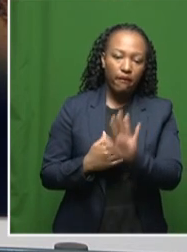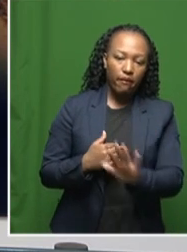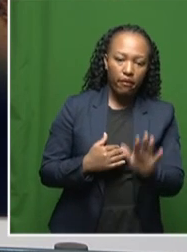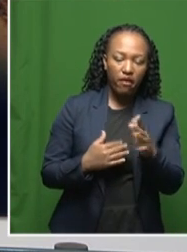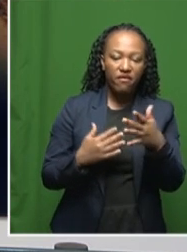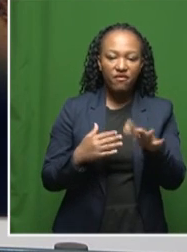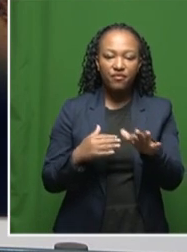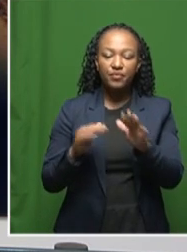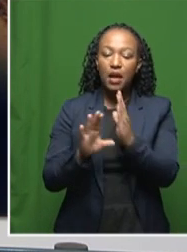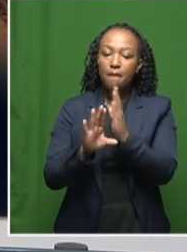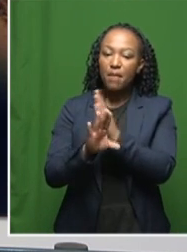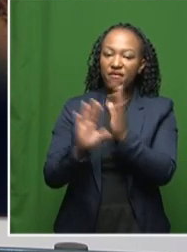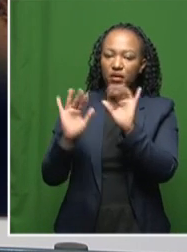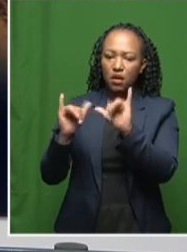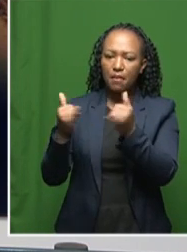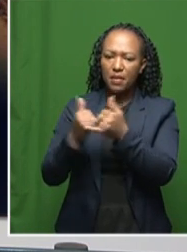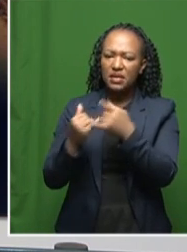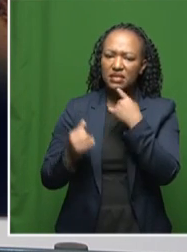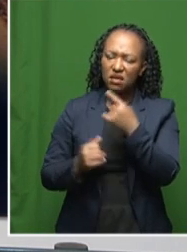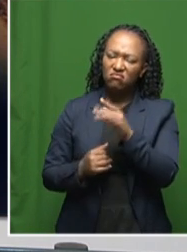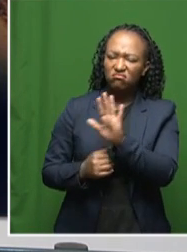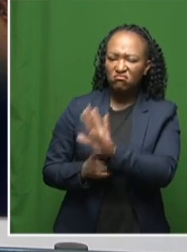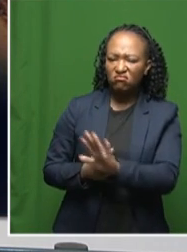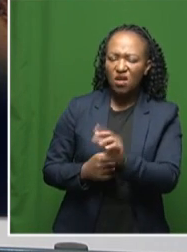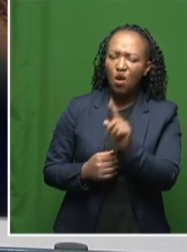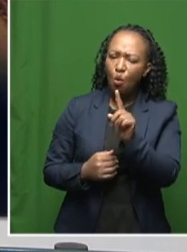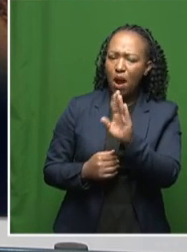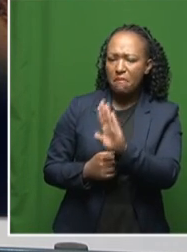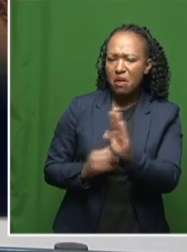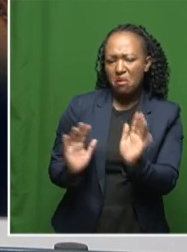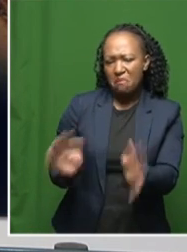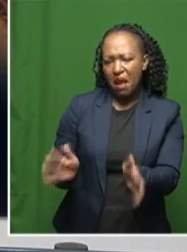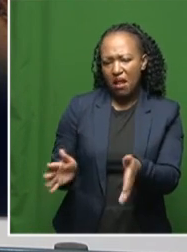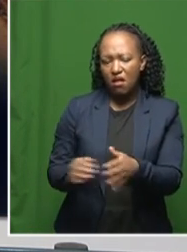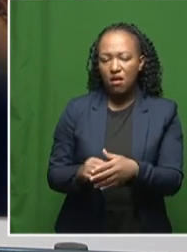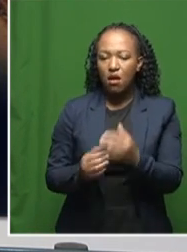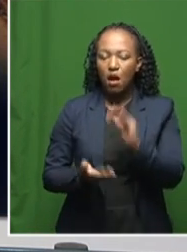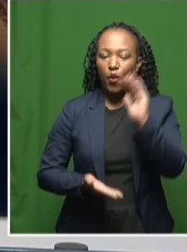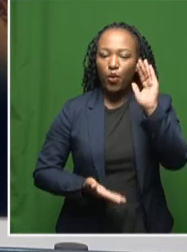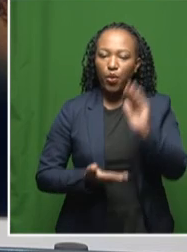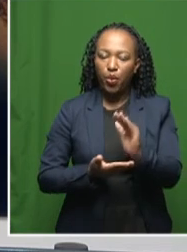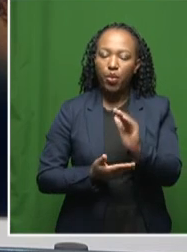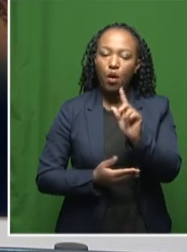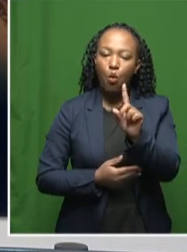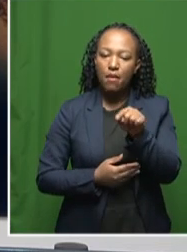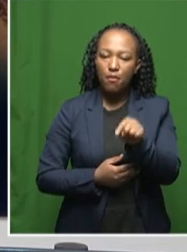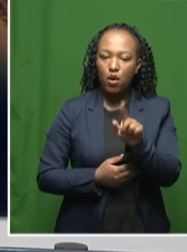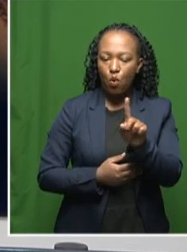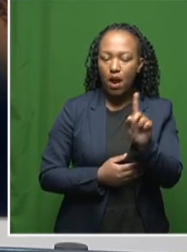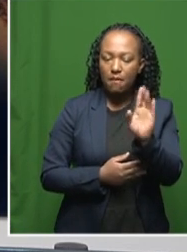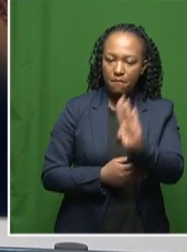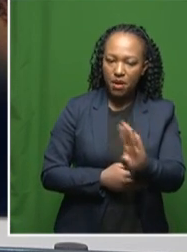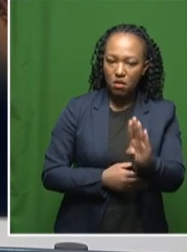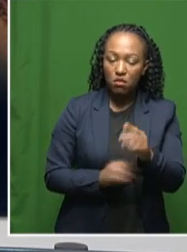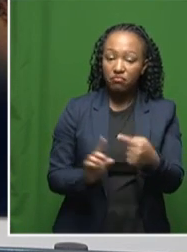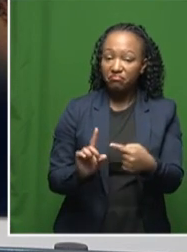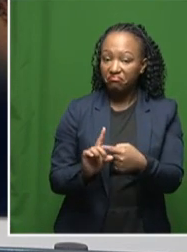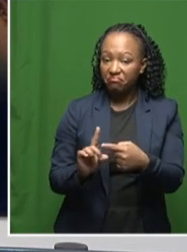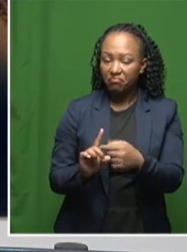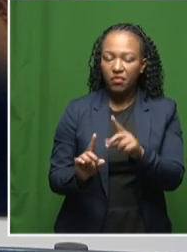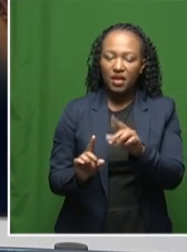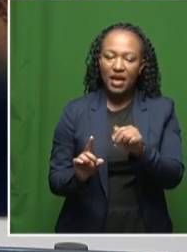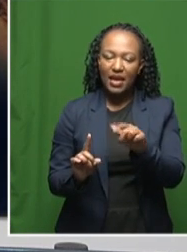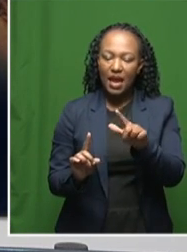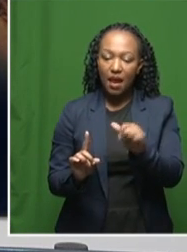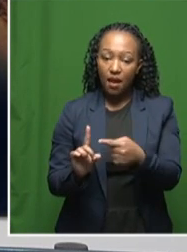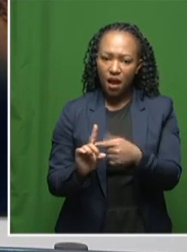done by the private sector saying it should cost just over $1 billion, and now it's down to 1.1 billion. And Mr. Dakela conceding that things